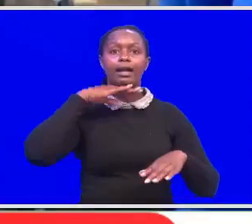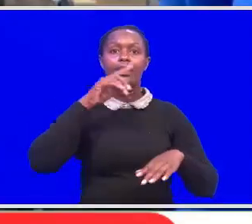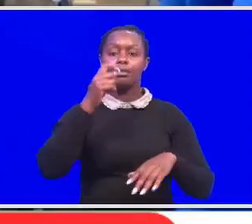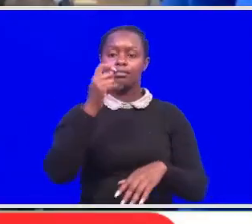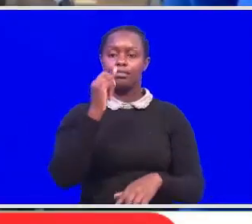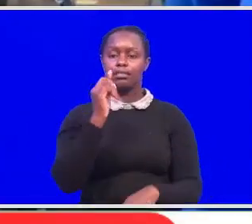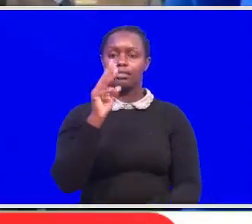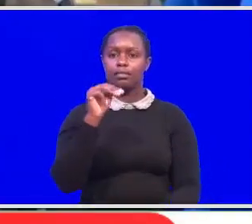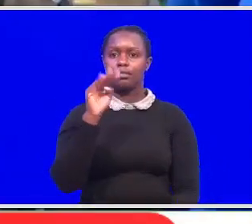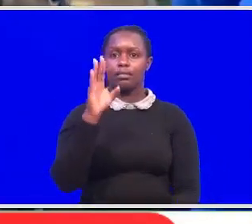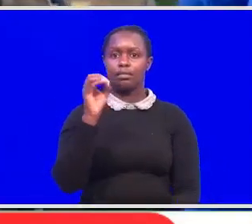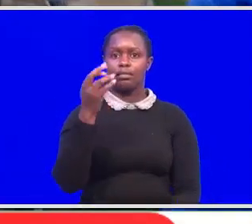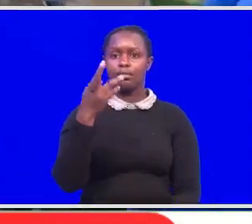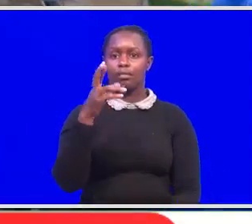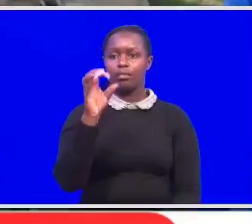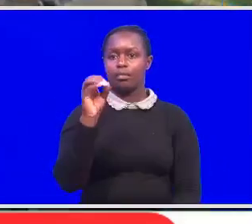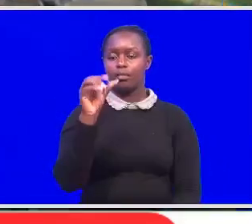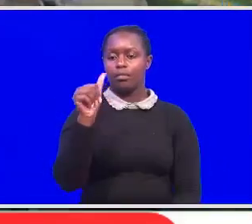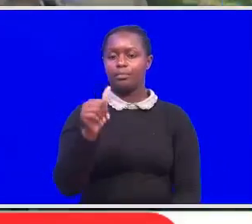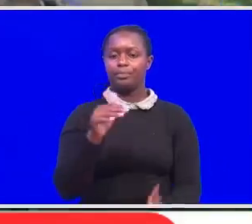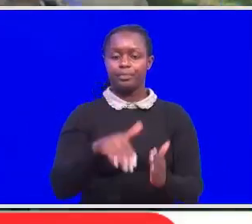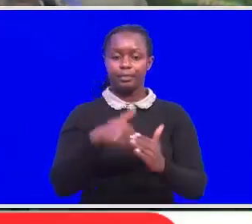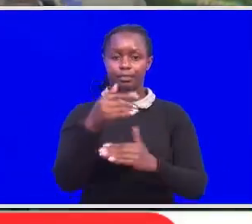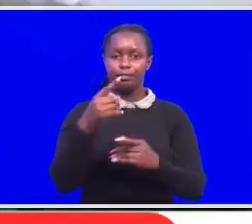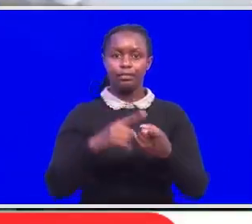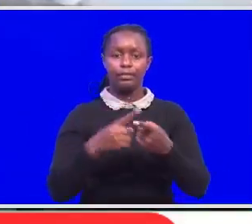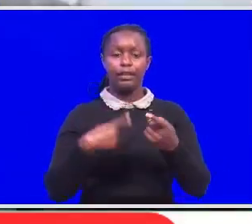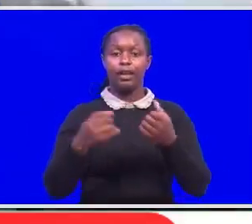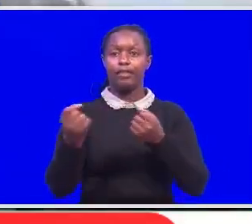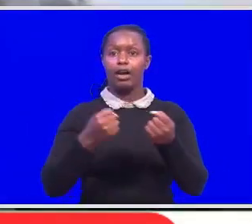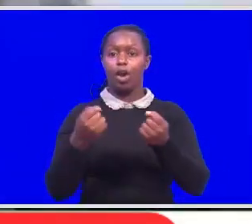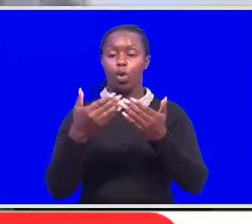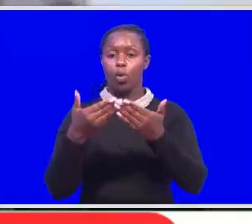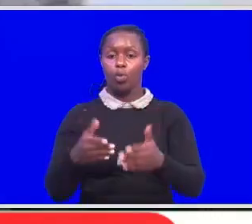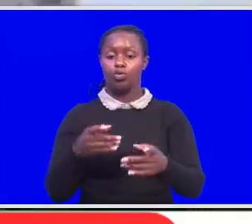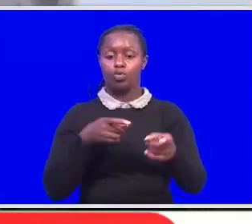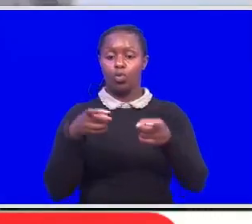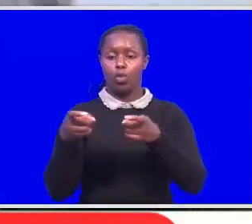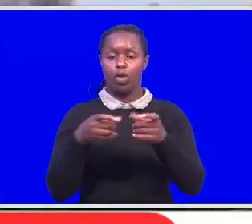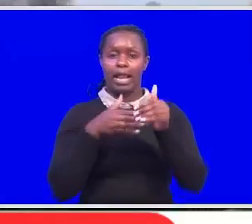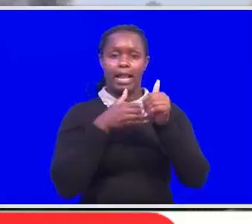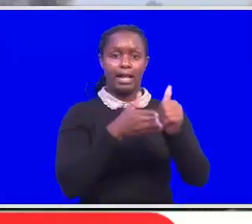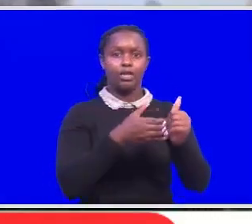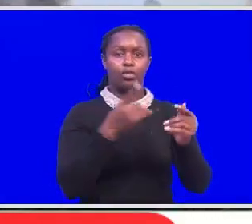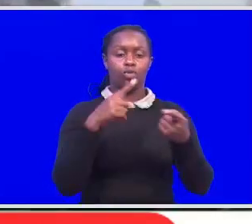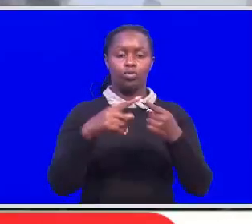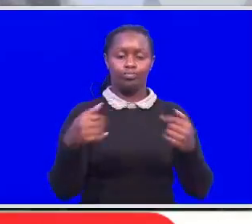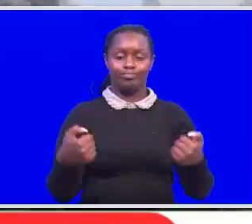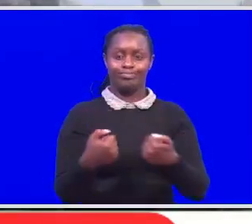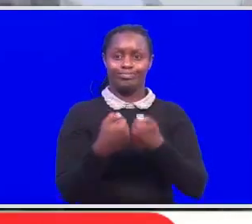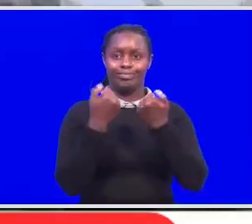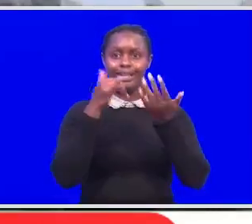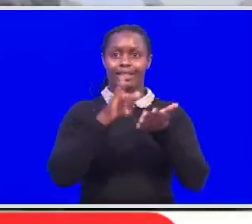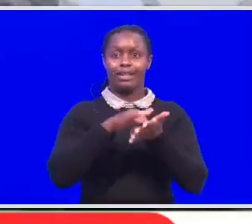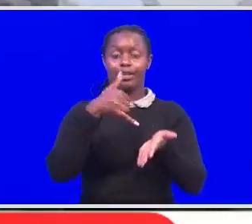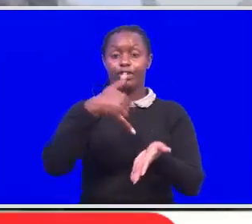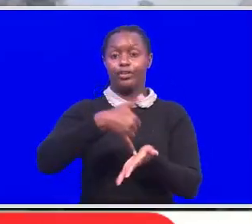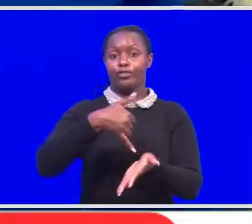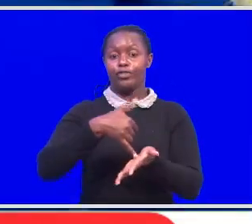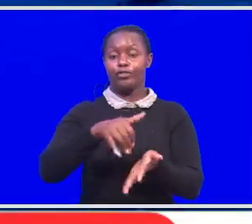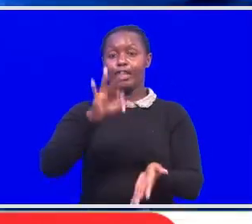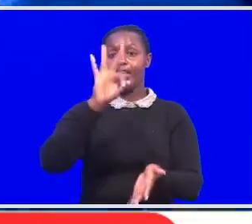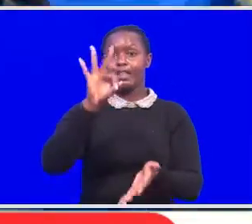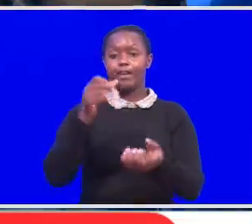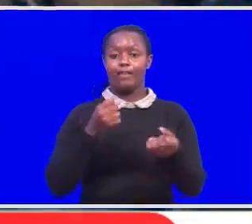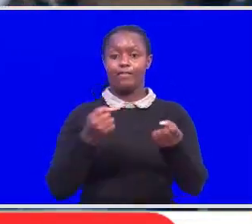morning after a Probox lost control and leading to the deadly accident that involved three other vehicles,